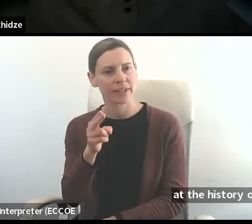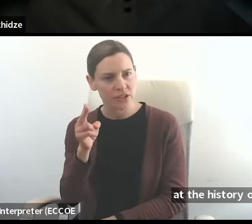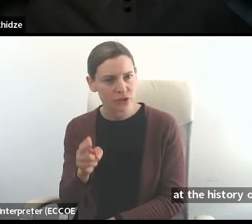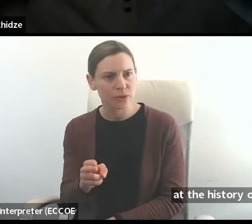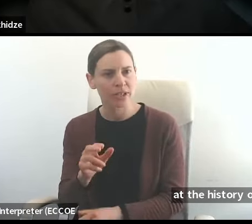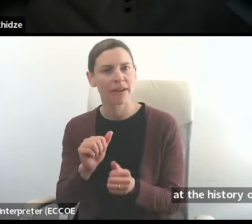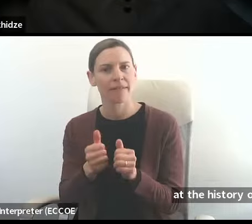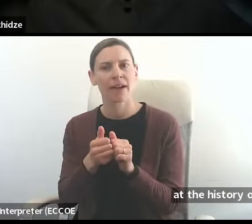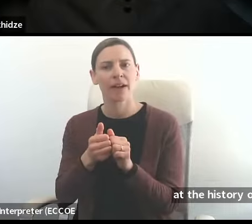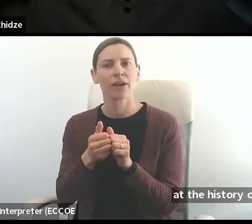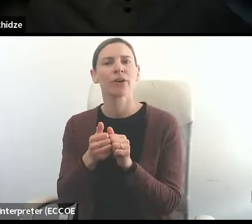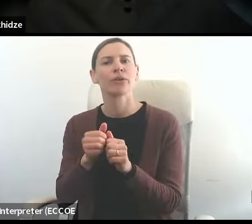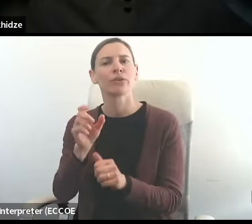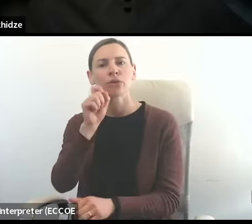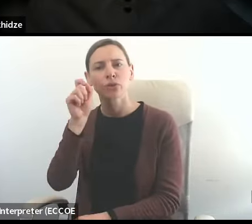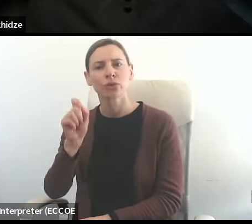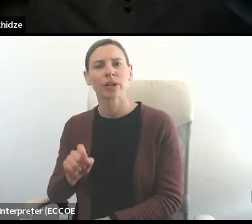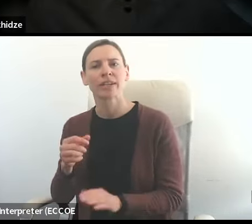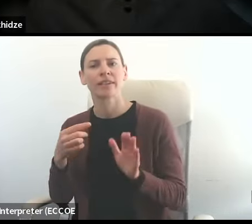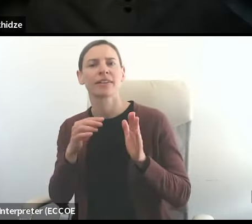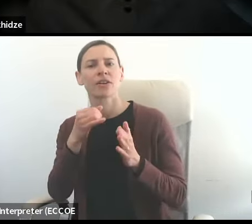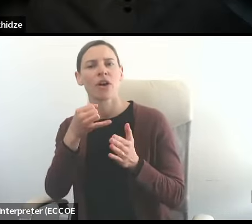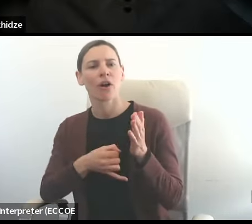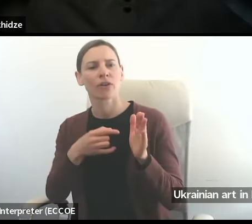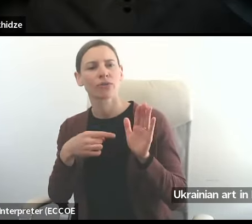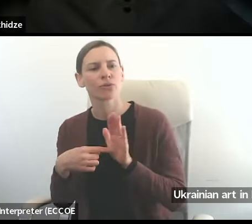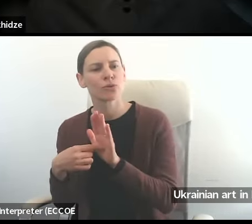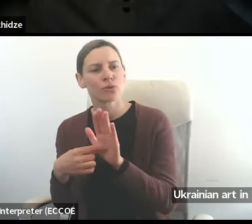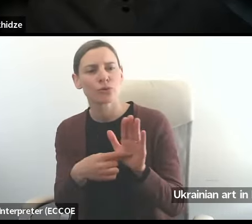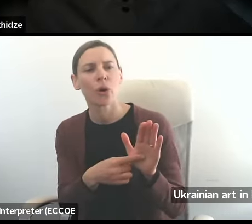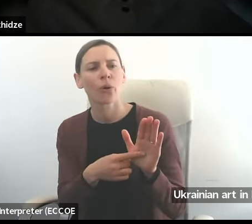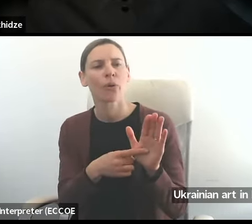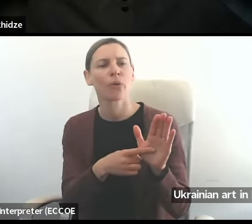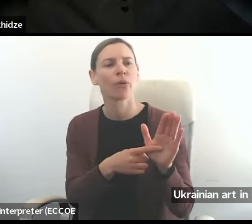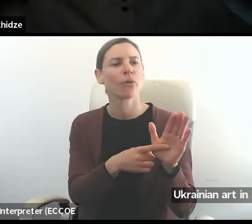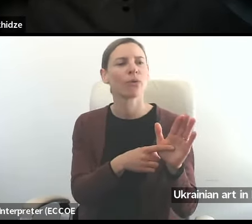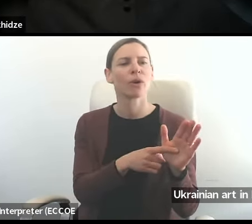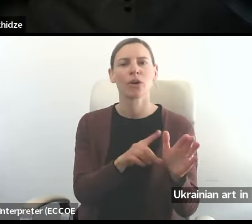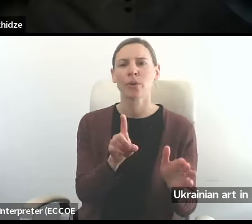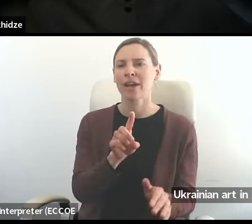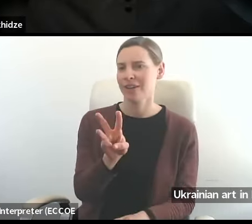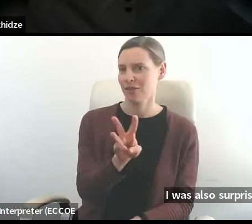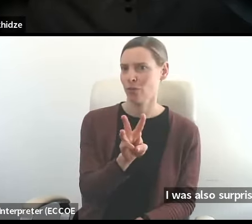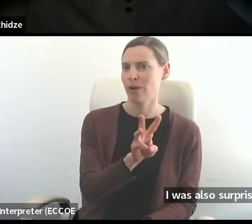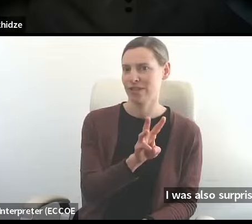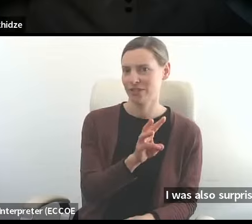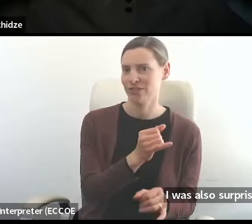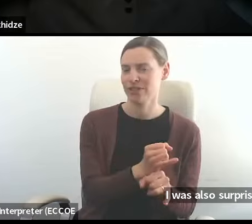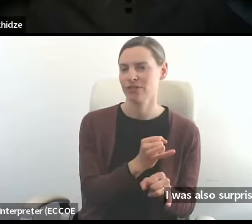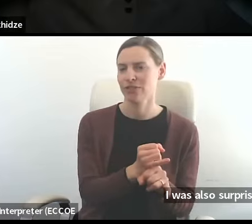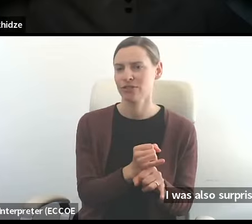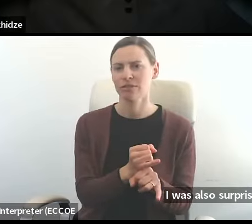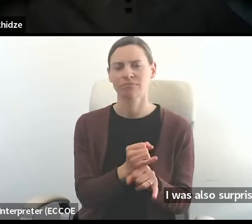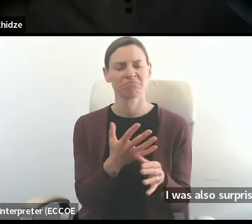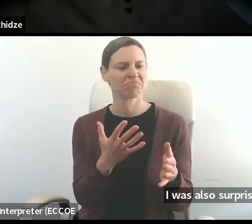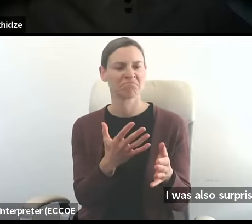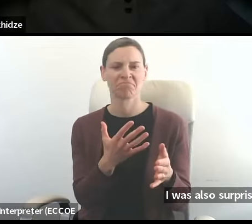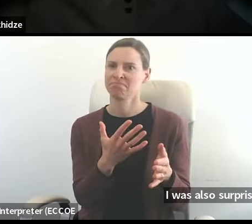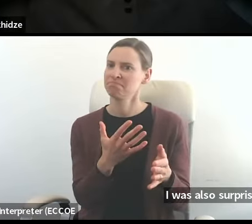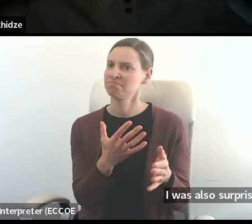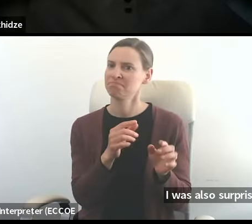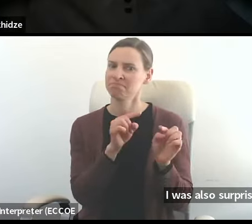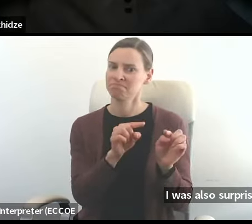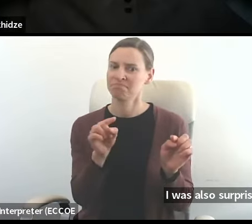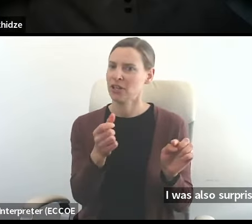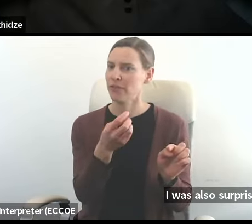Western institutions, I was also surprised that I didn't see too many of them. You know, a few in London,